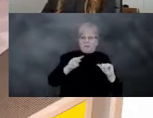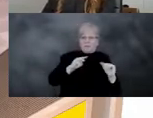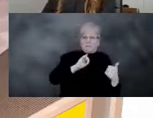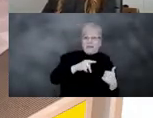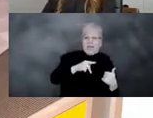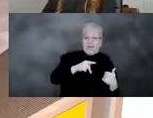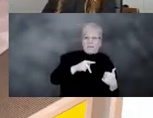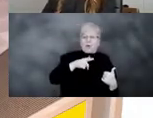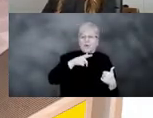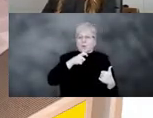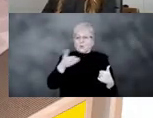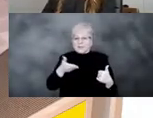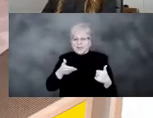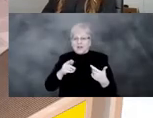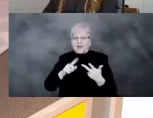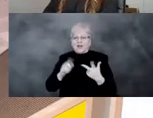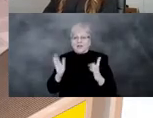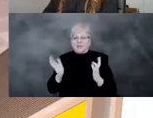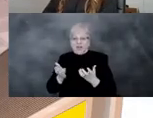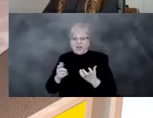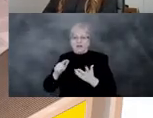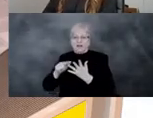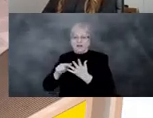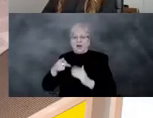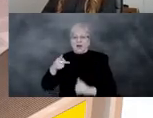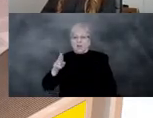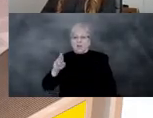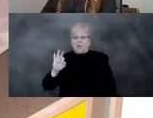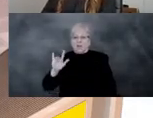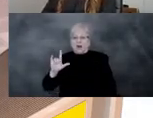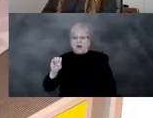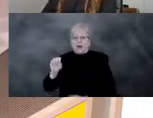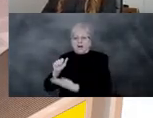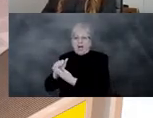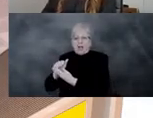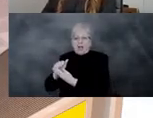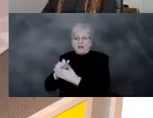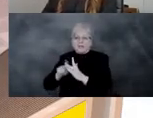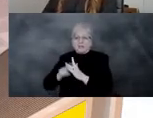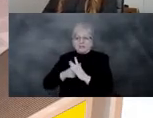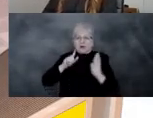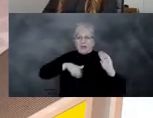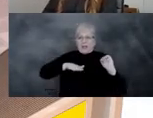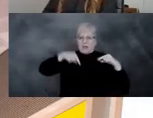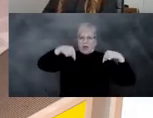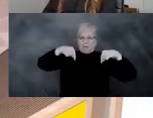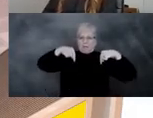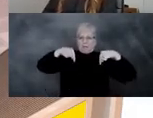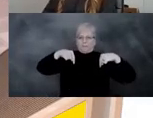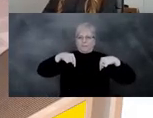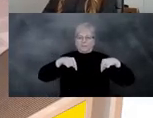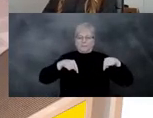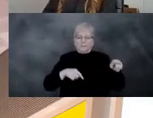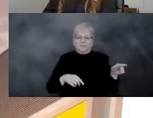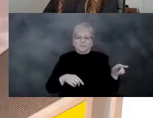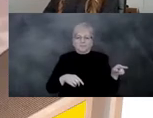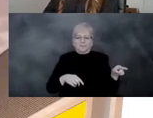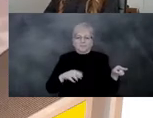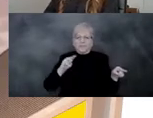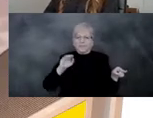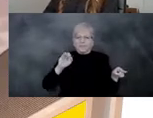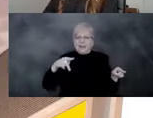profile, and help. So starting with the bottom toolbar, there's an icon that will say map.